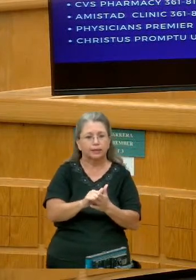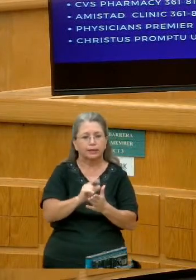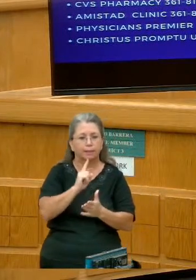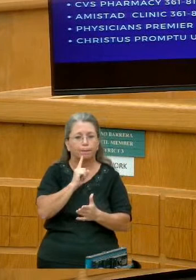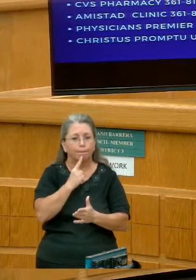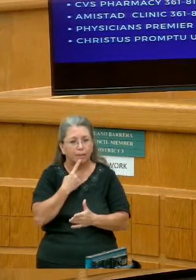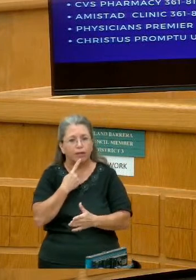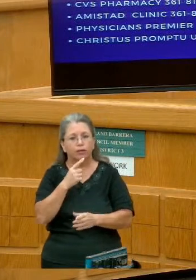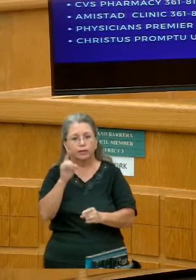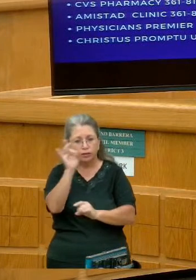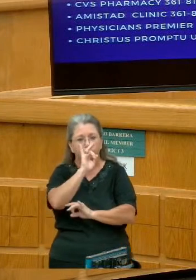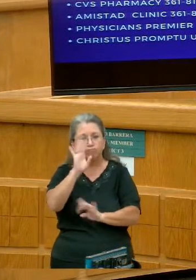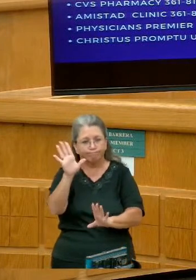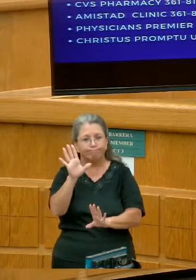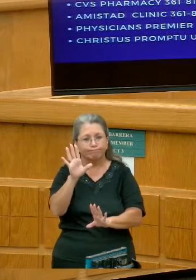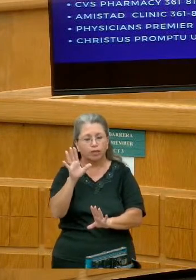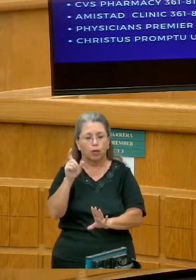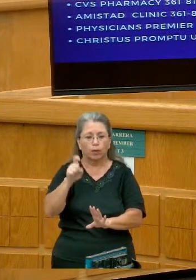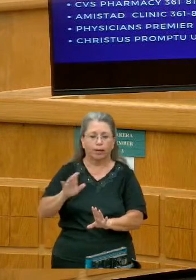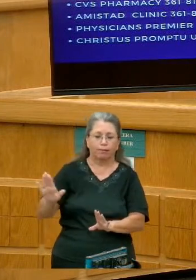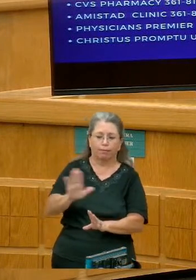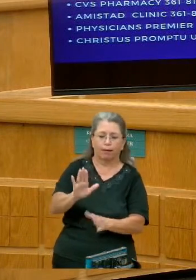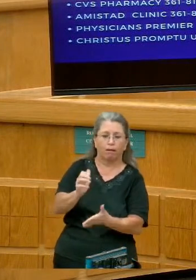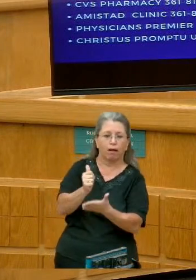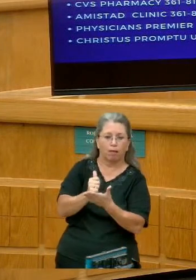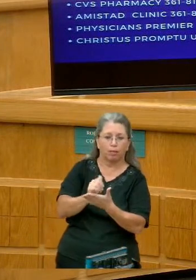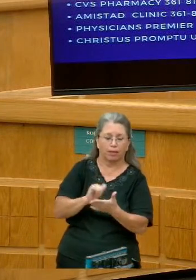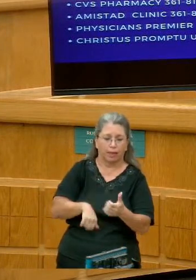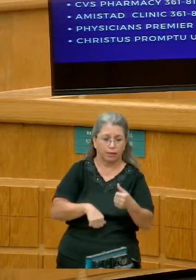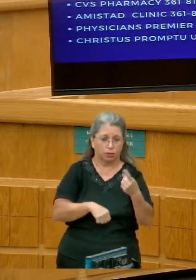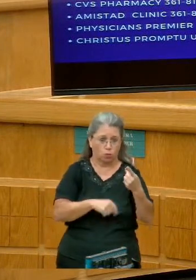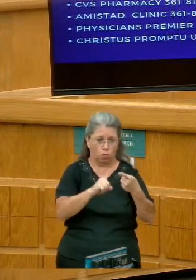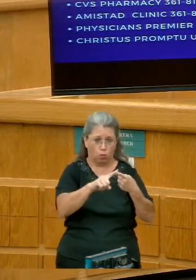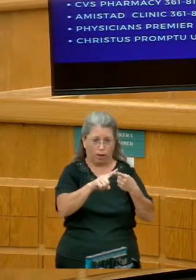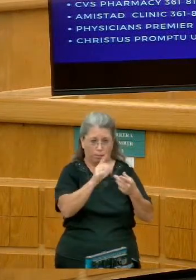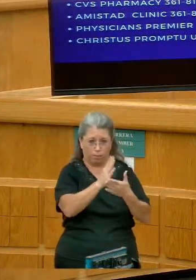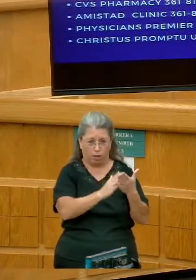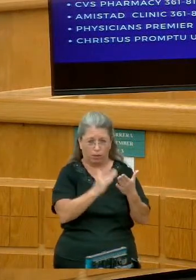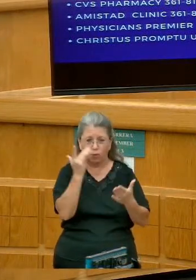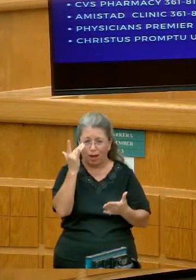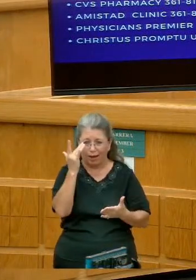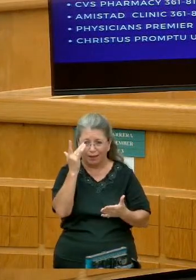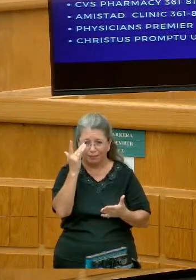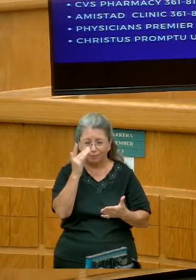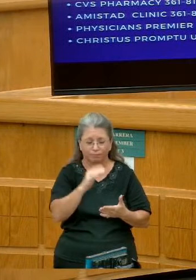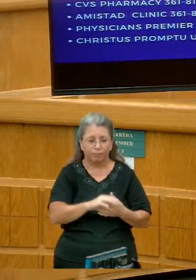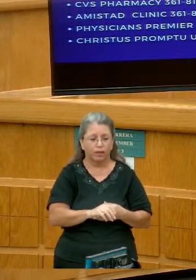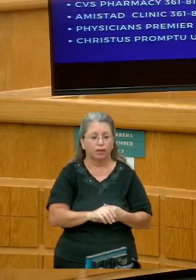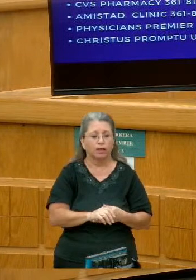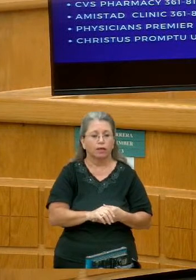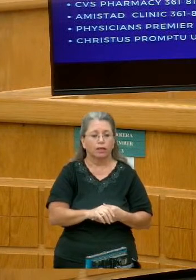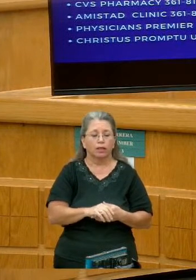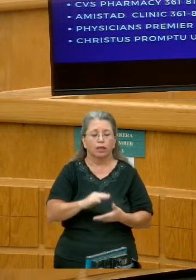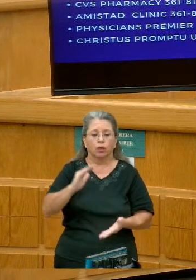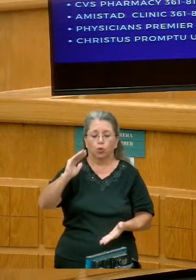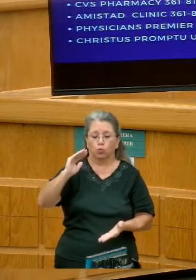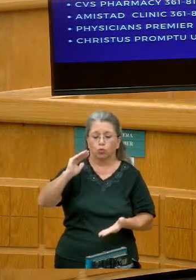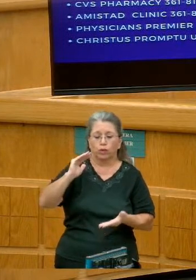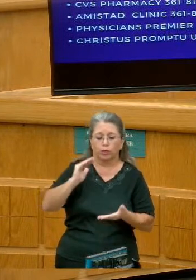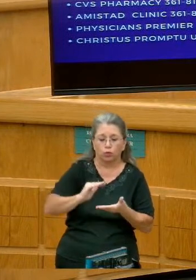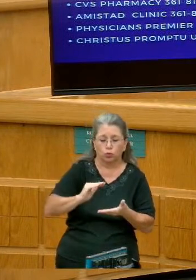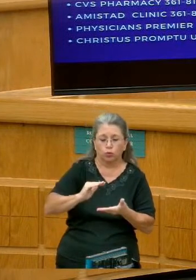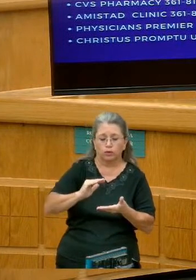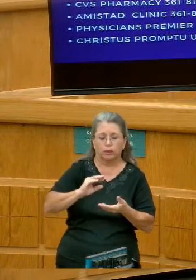and we need their help. So that's one piece of it. Why are we doing that? To suppress the amount of people that